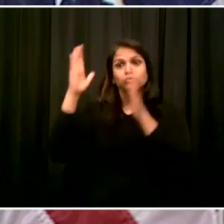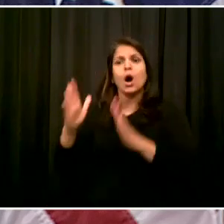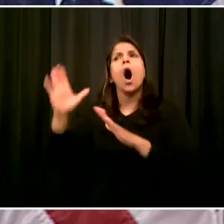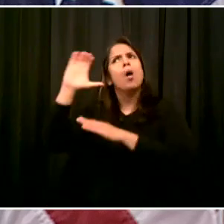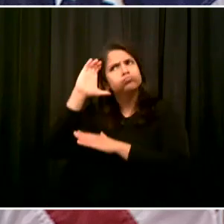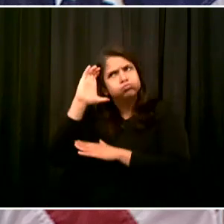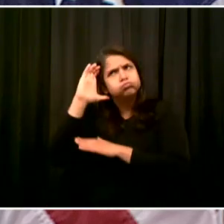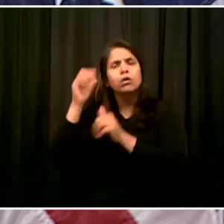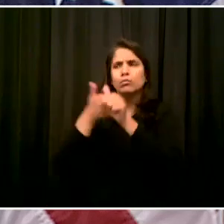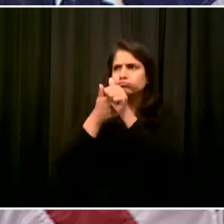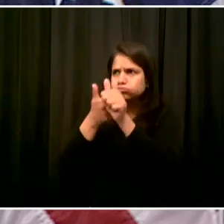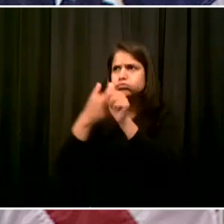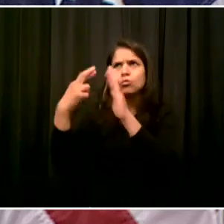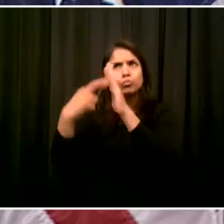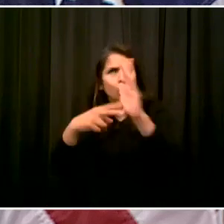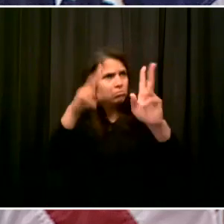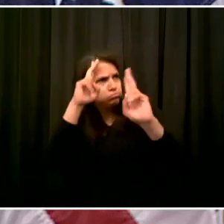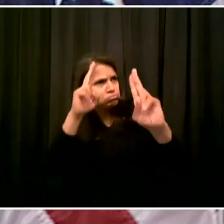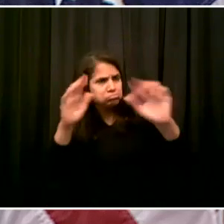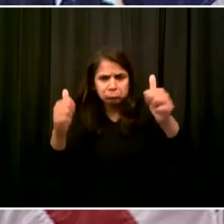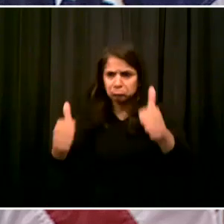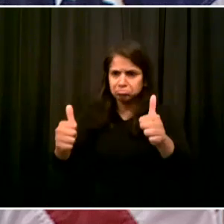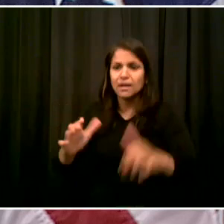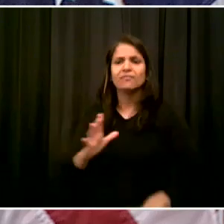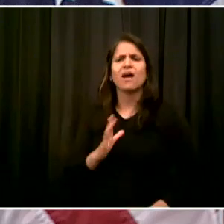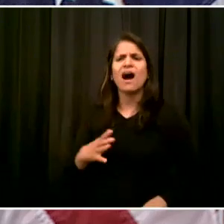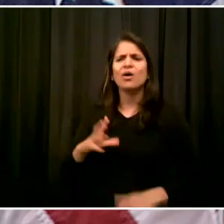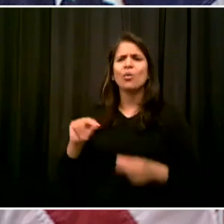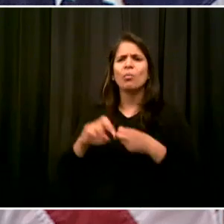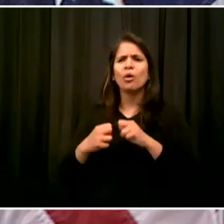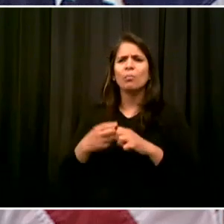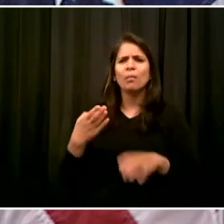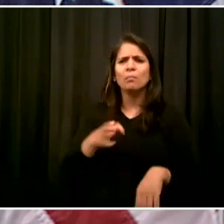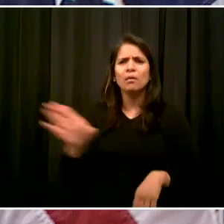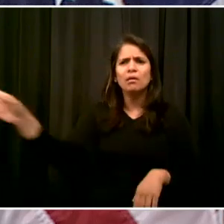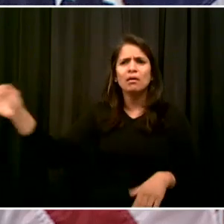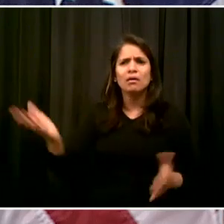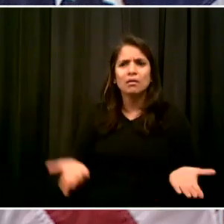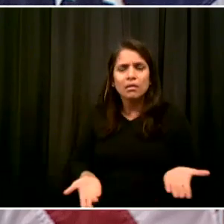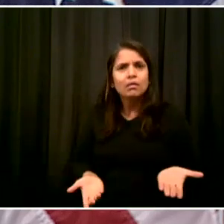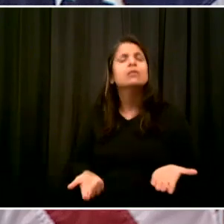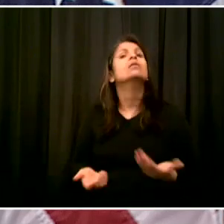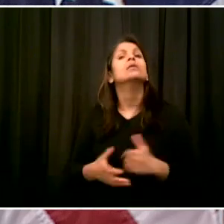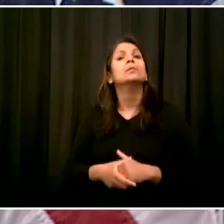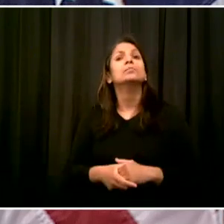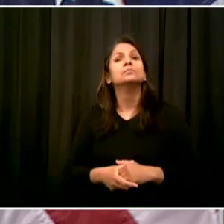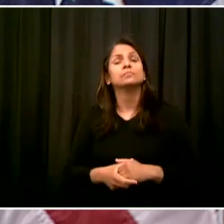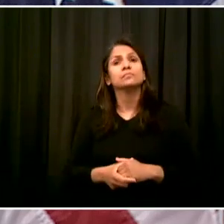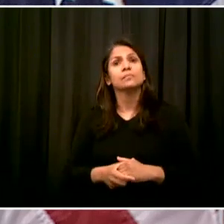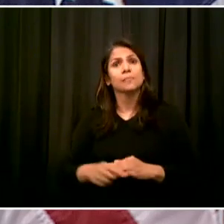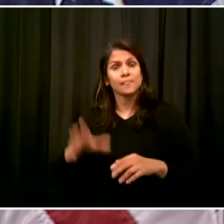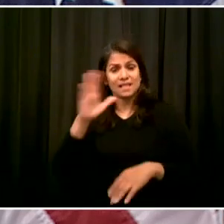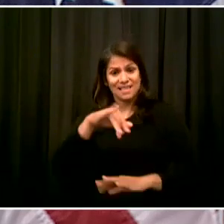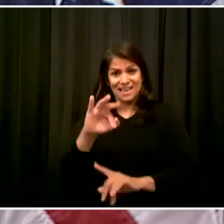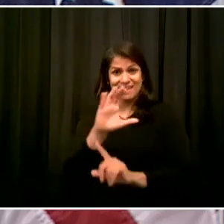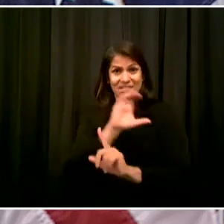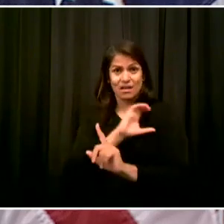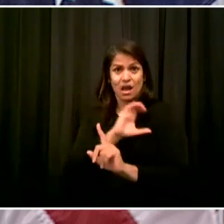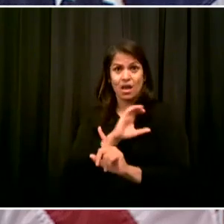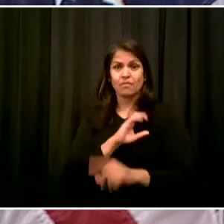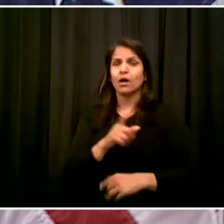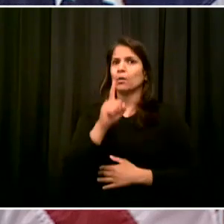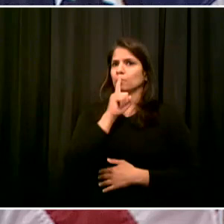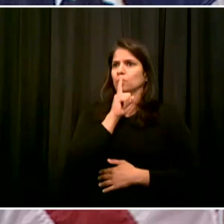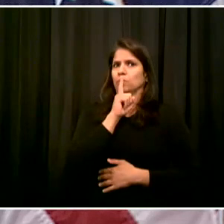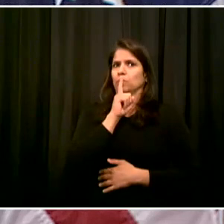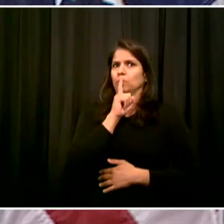to discipline. But in the case of use of force, I don't want to see any use of force. And I watched with my own eyes for days now,